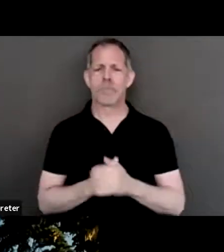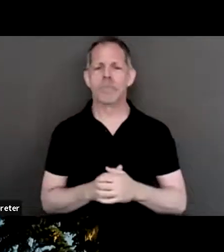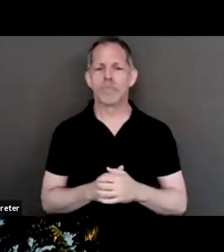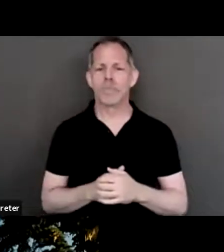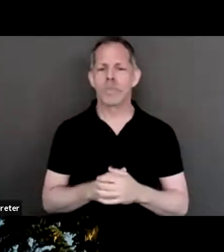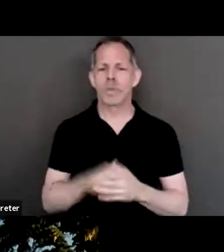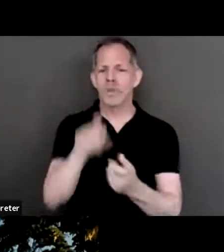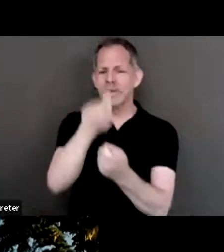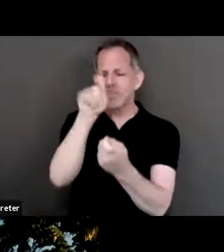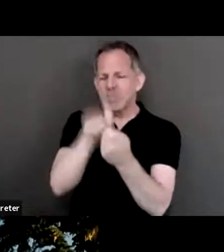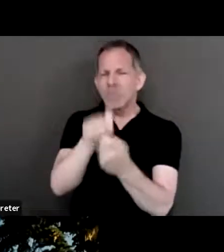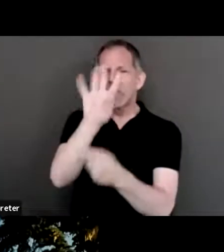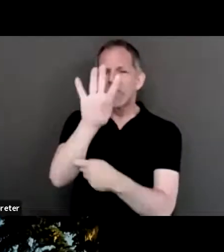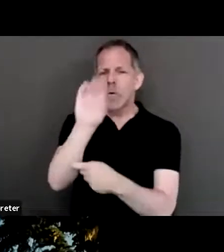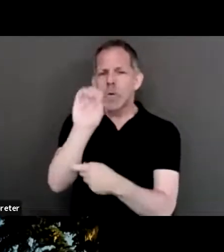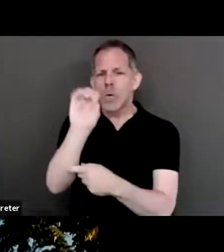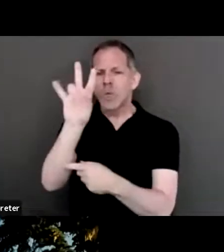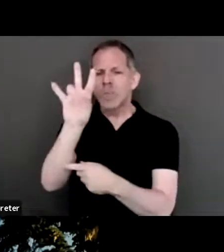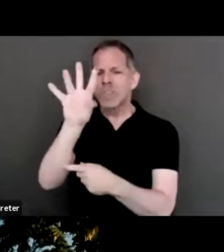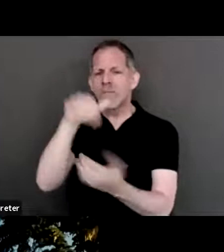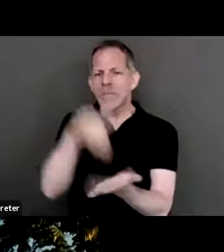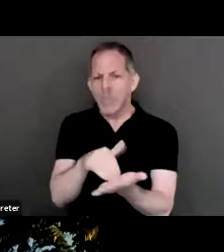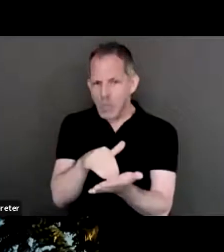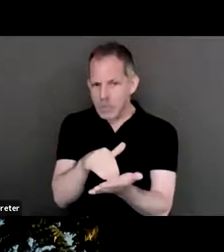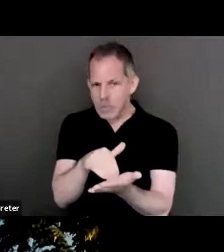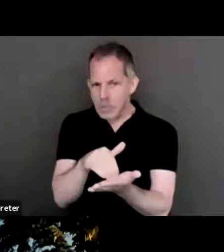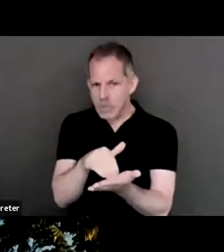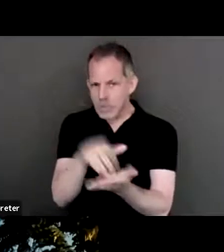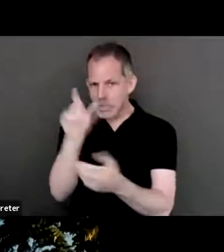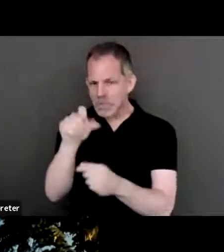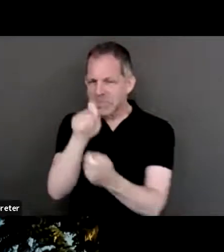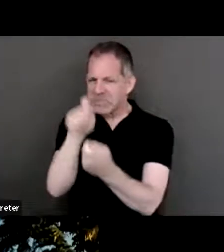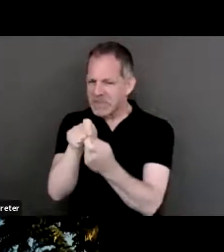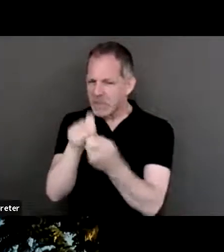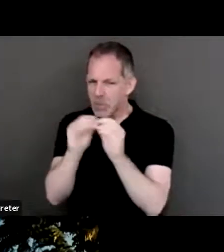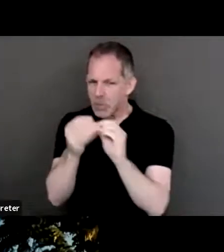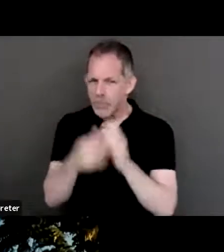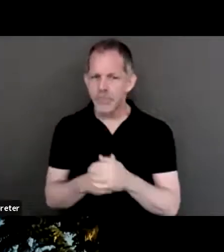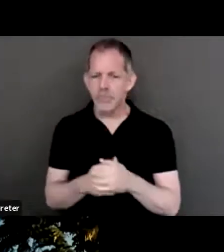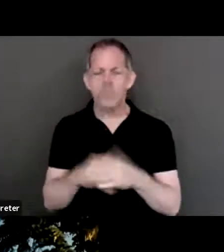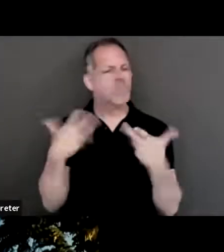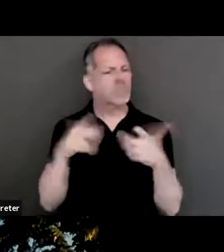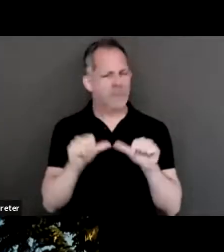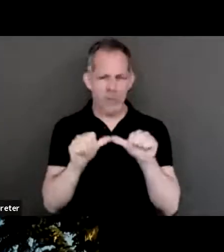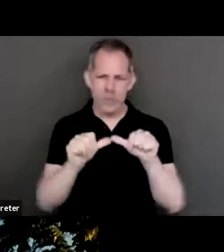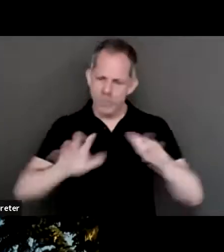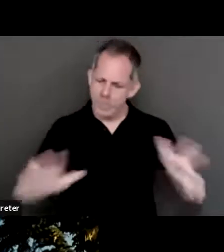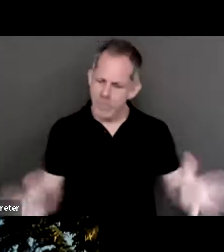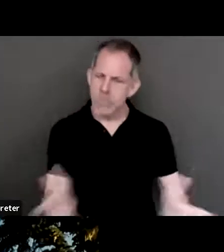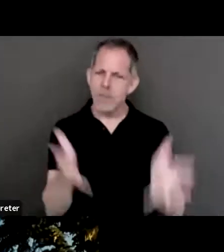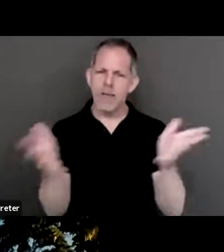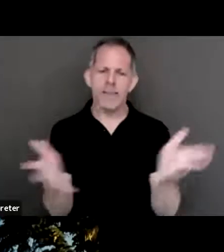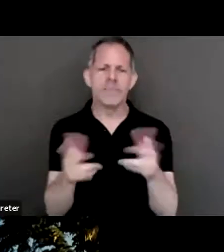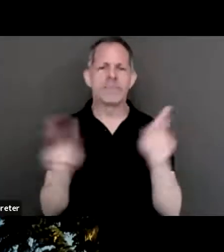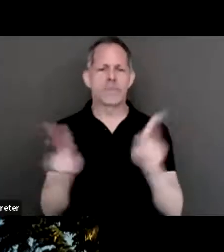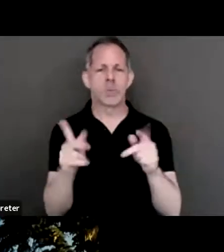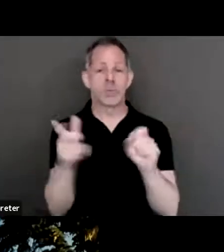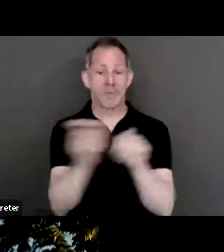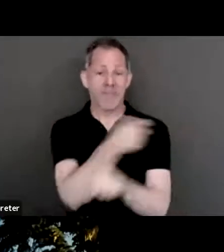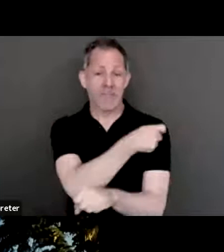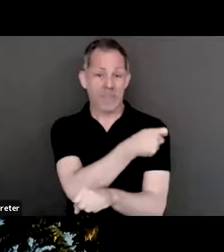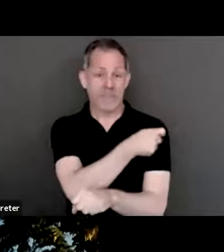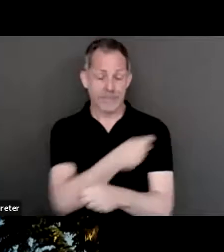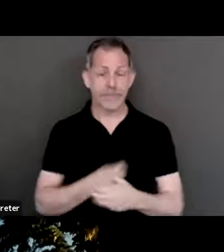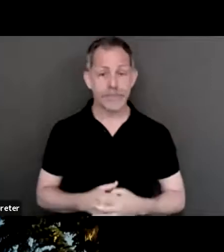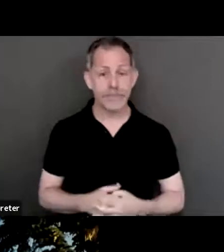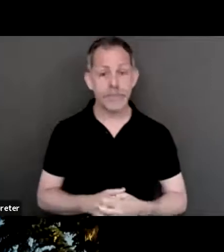Executive Summers mentioned, we need to keep up the progress with this vaccination effort as we move forward with the reopening.